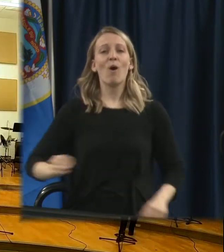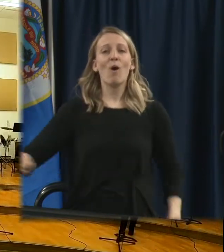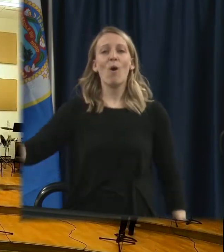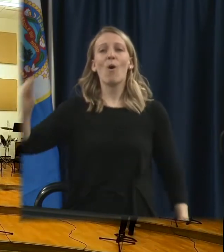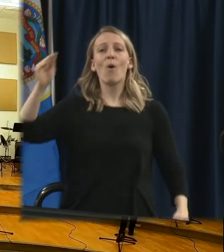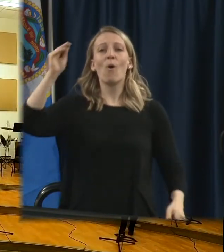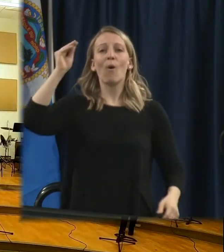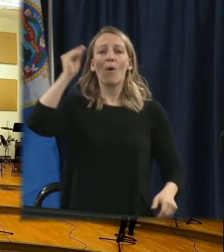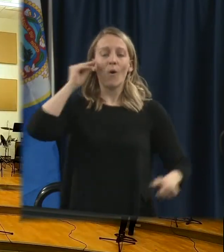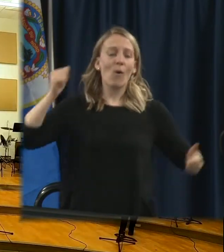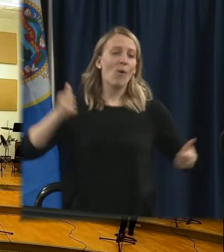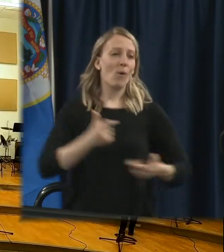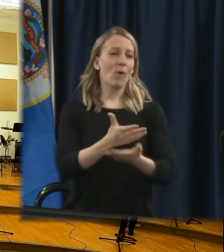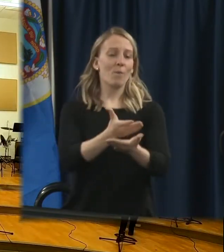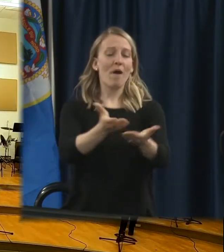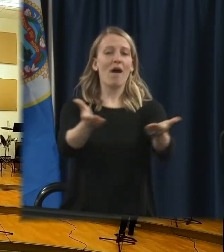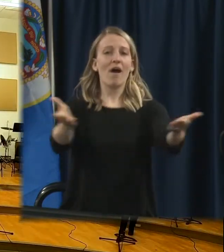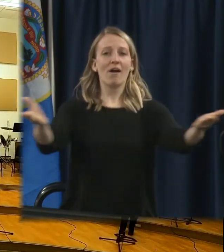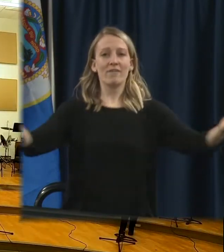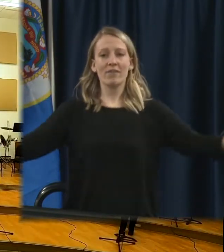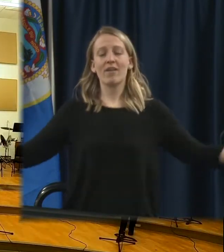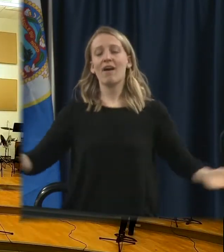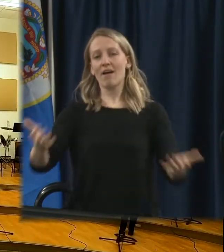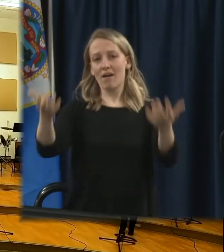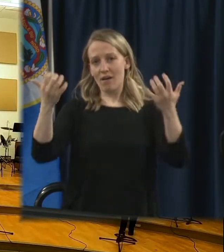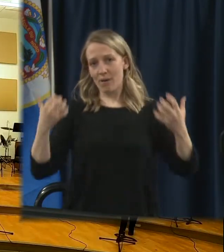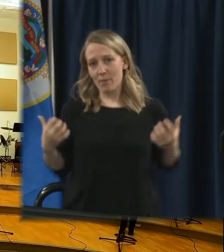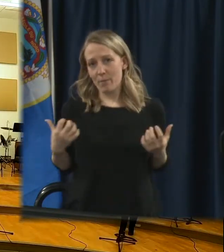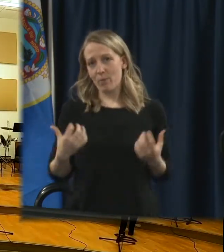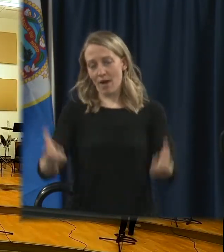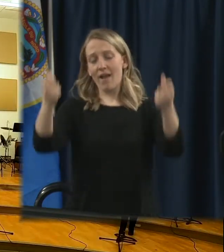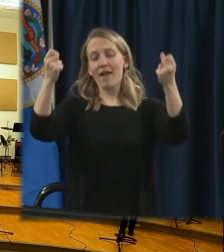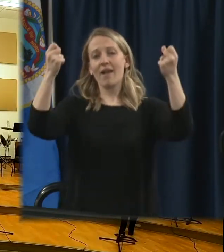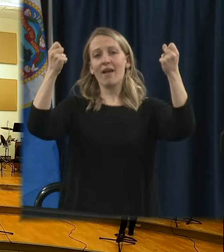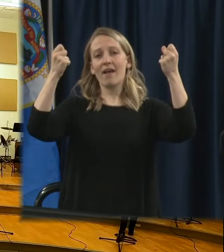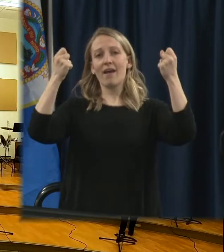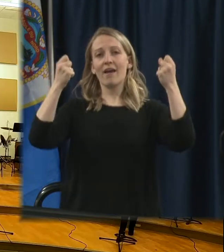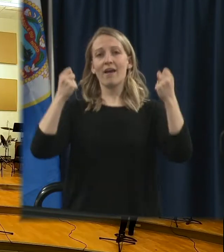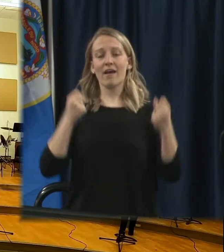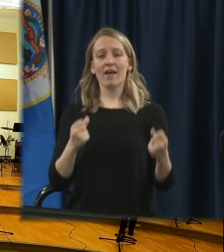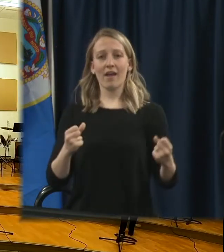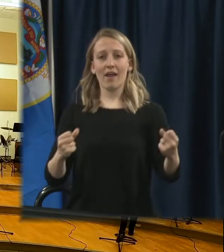and the home of the